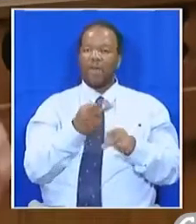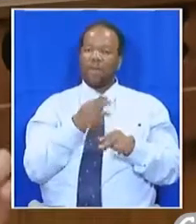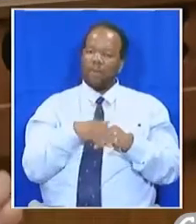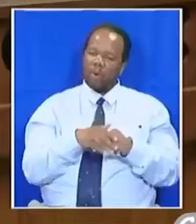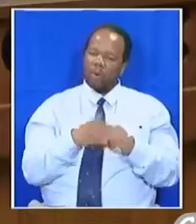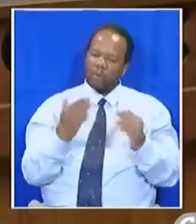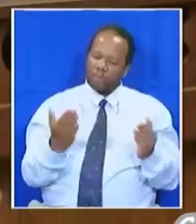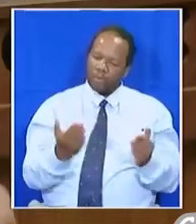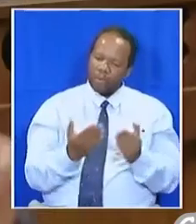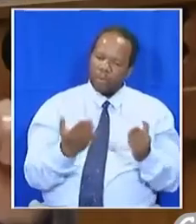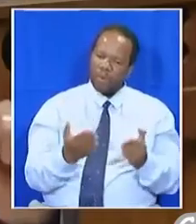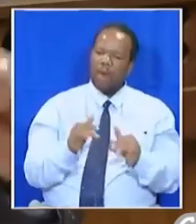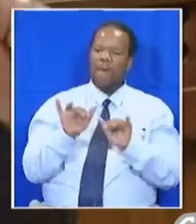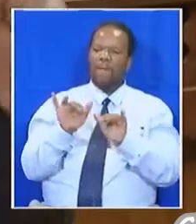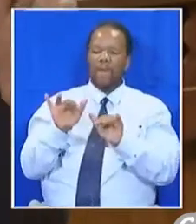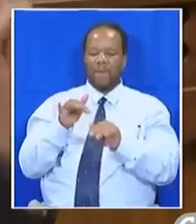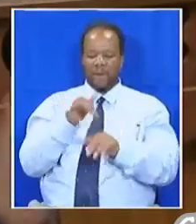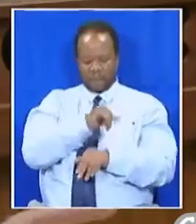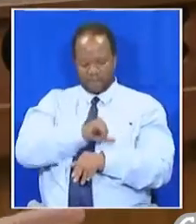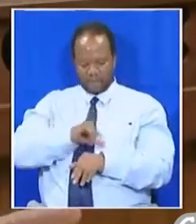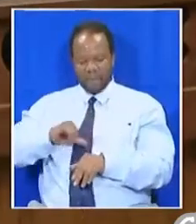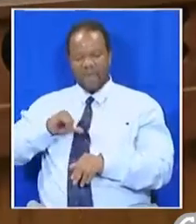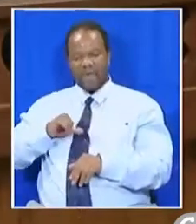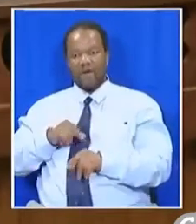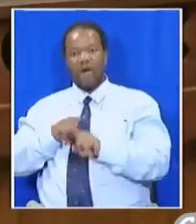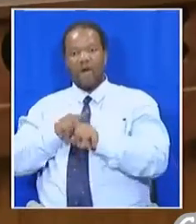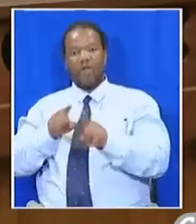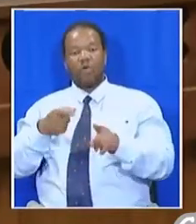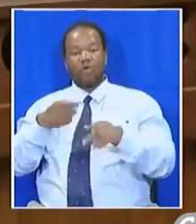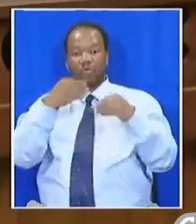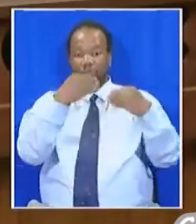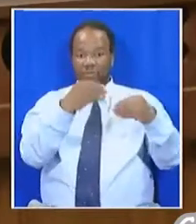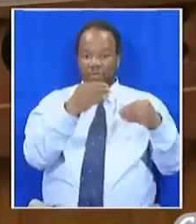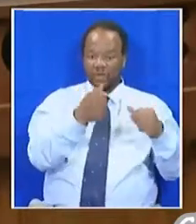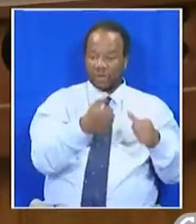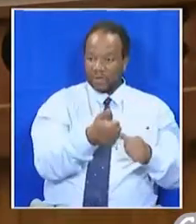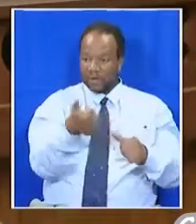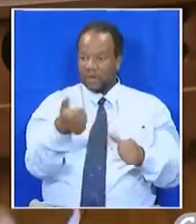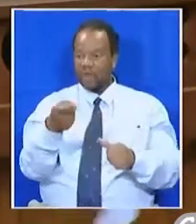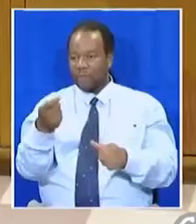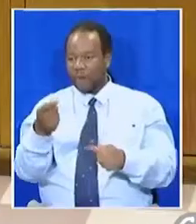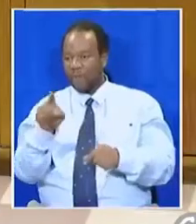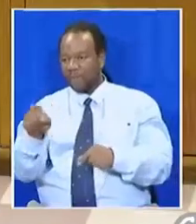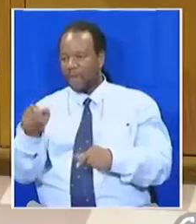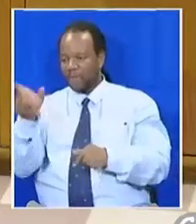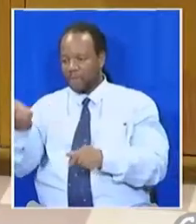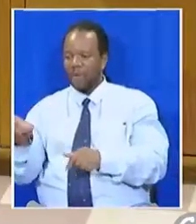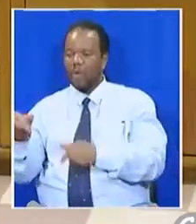change of behaviour both on the part of lenders and borrowers. Thank you very much.